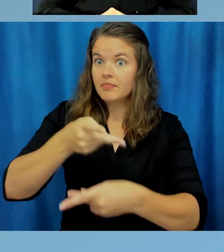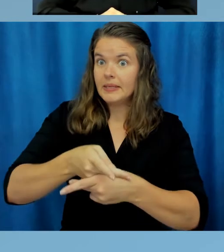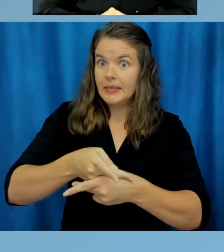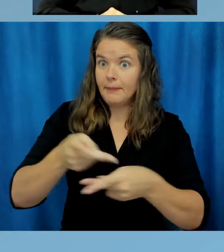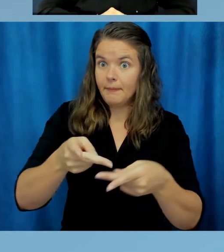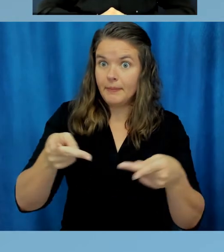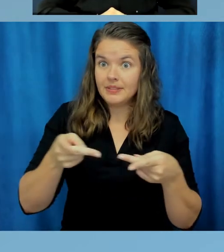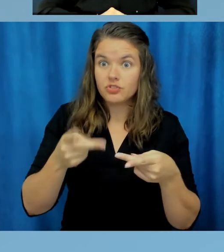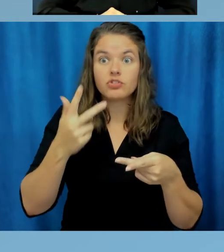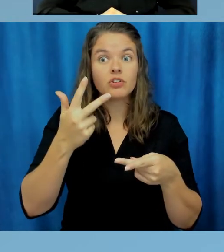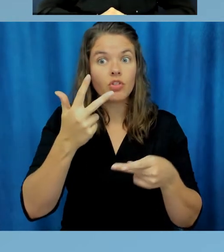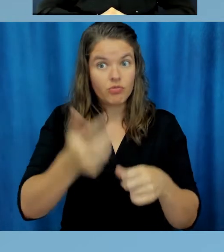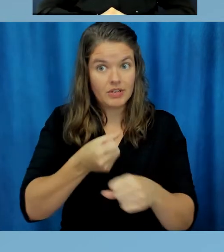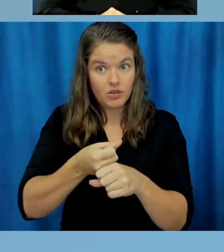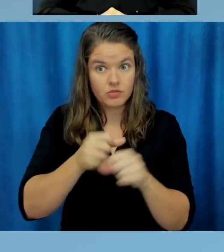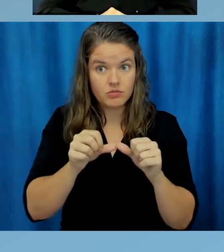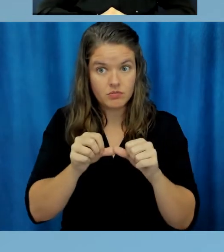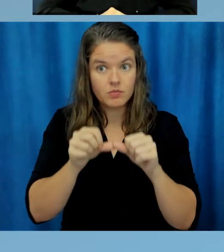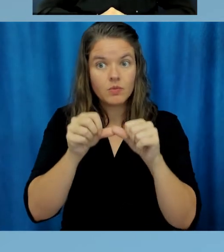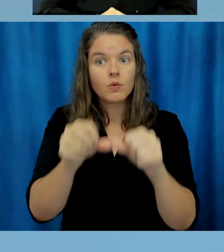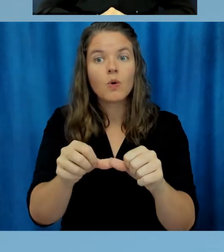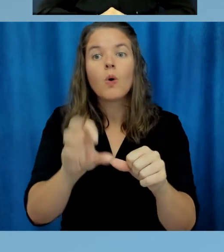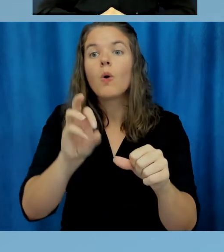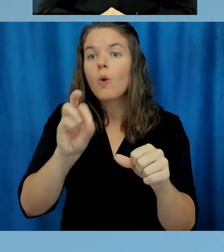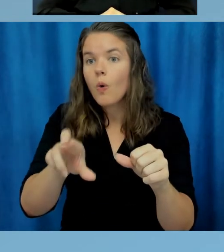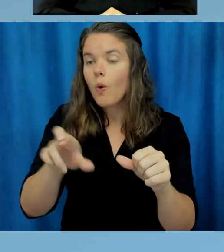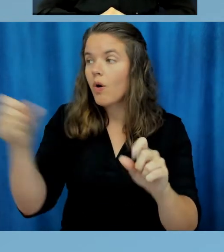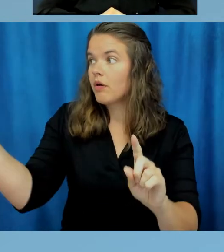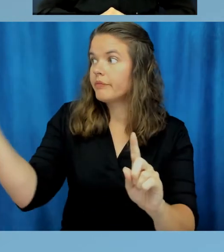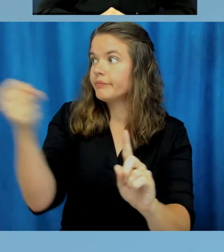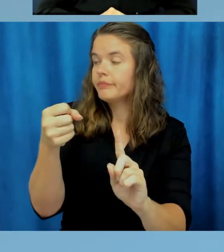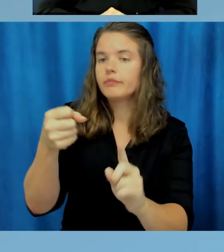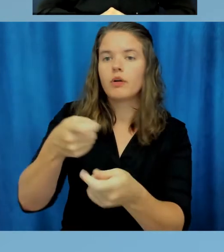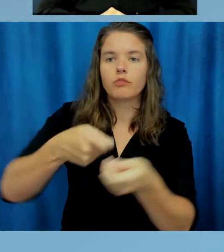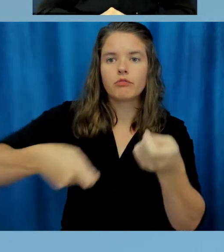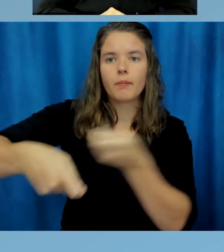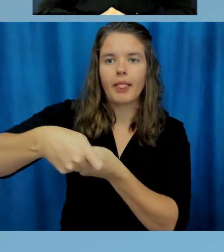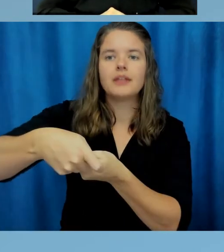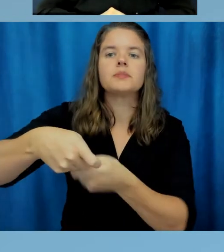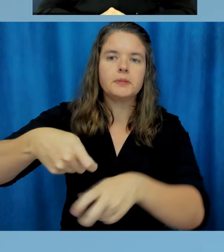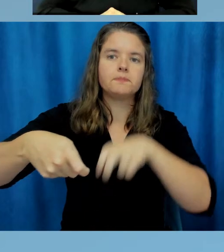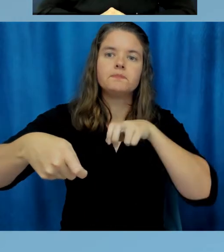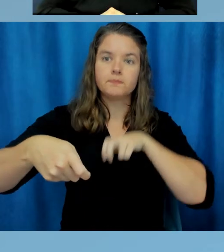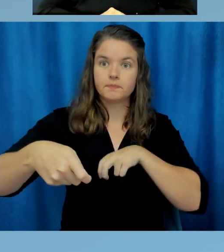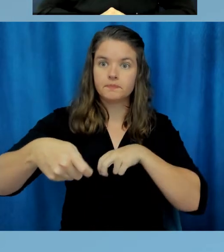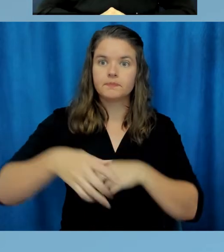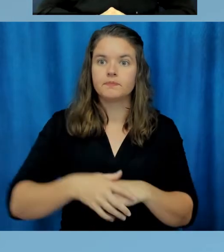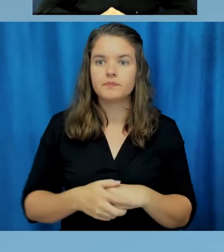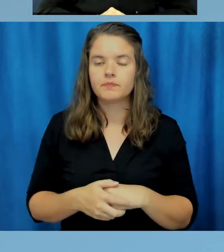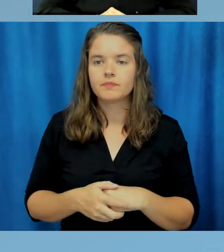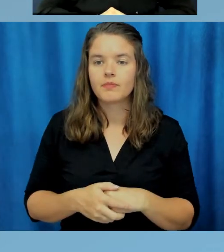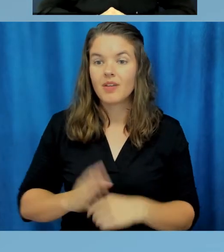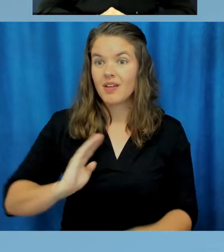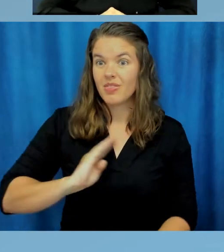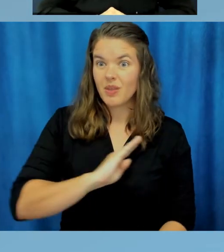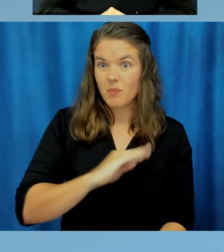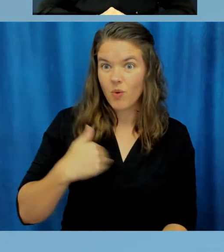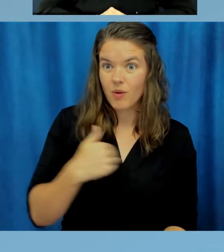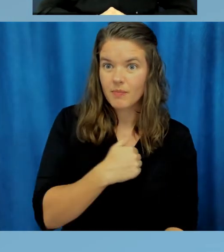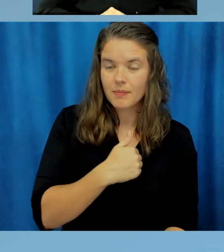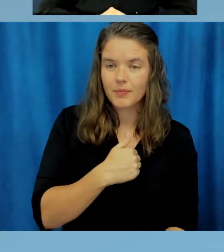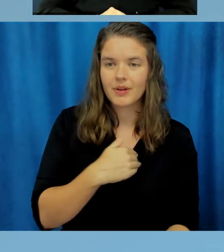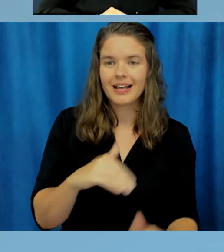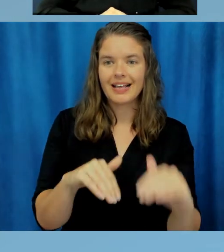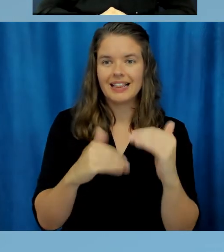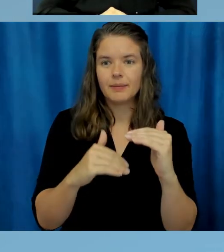years or until they are appointed a replacement on the board. A board member is limited